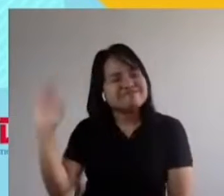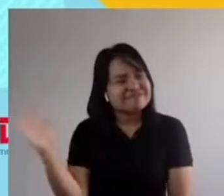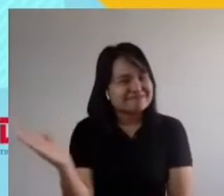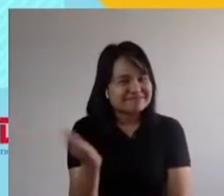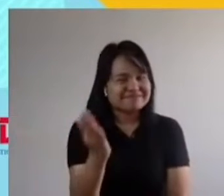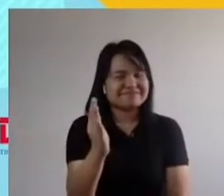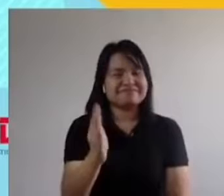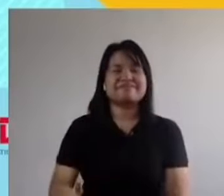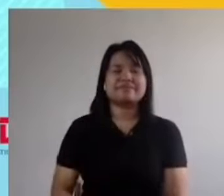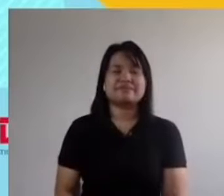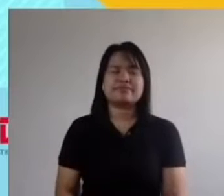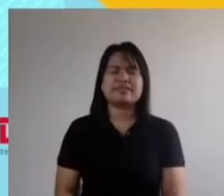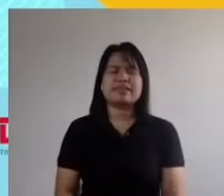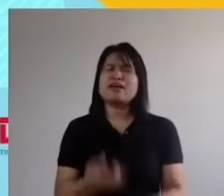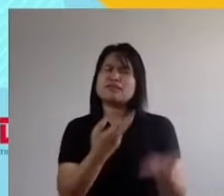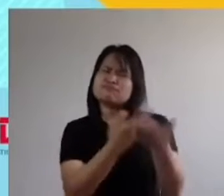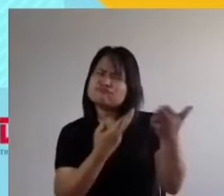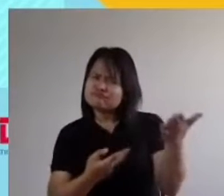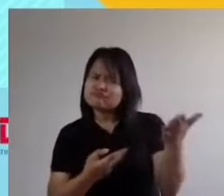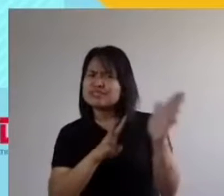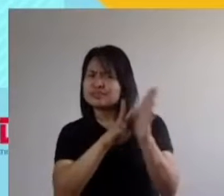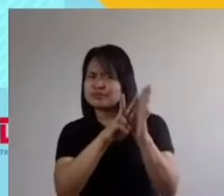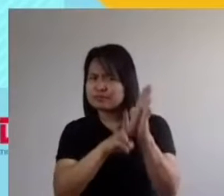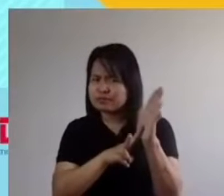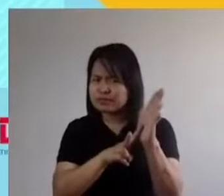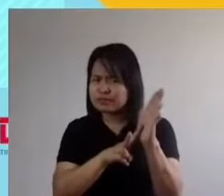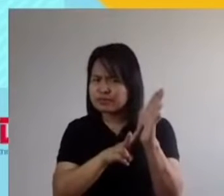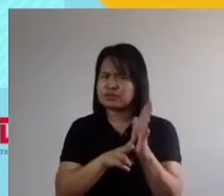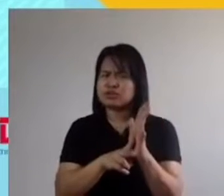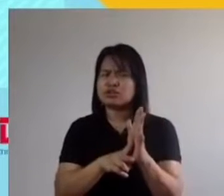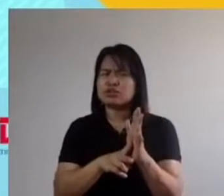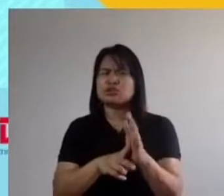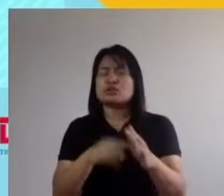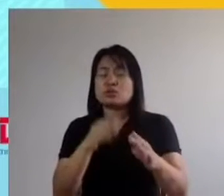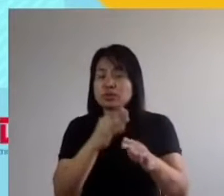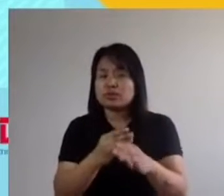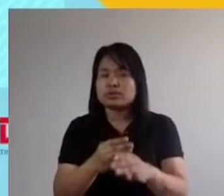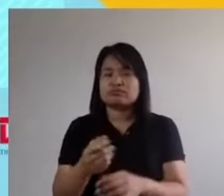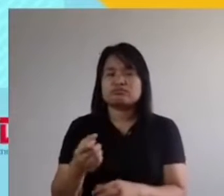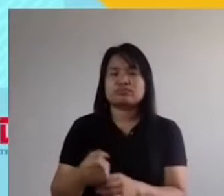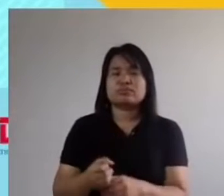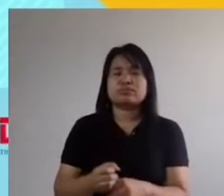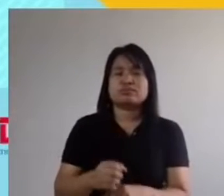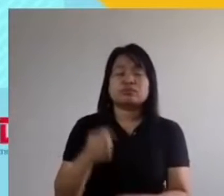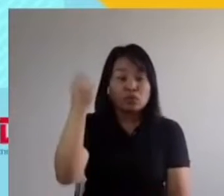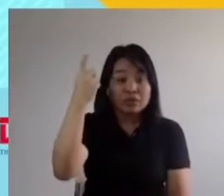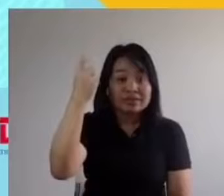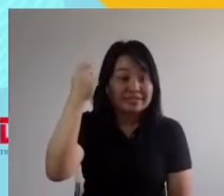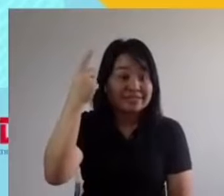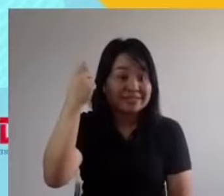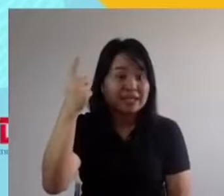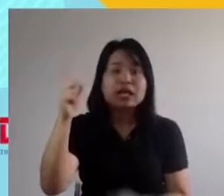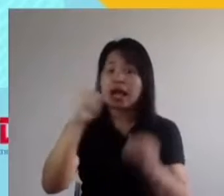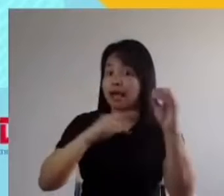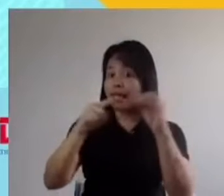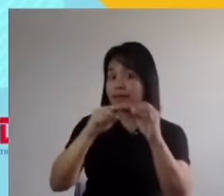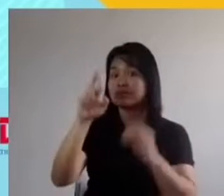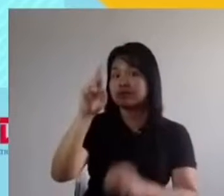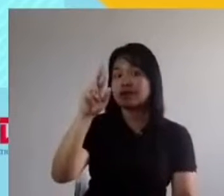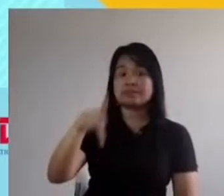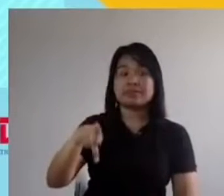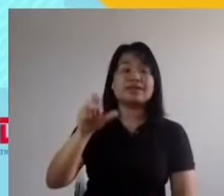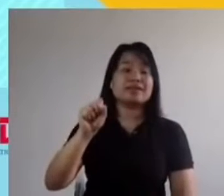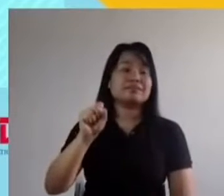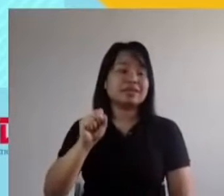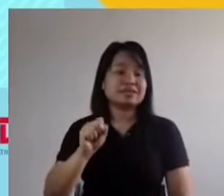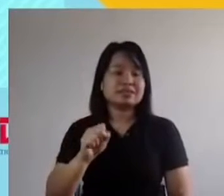resource videos are intended to reinforce your understanding about the RPMS